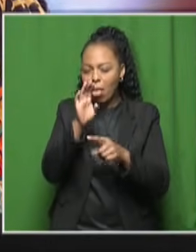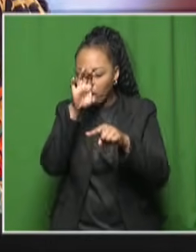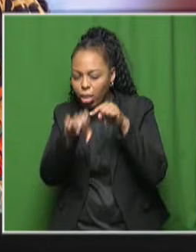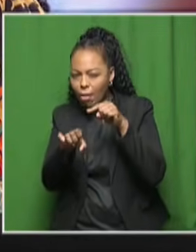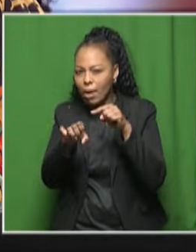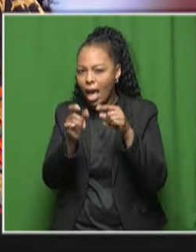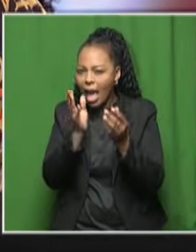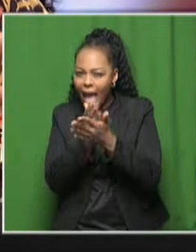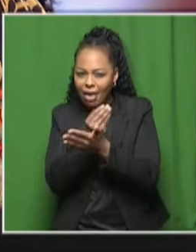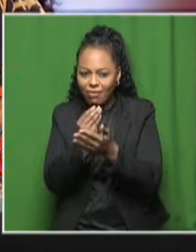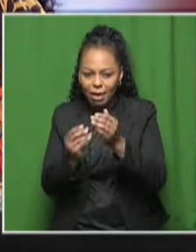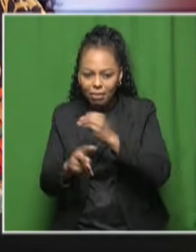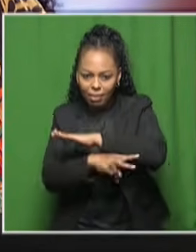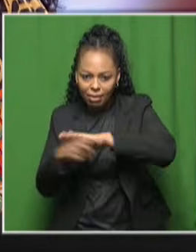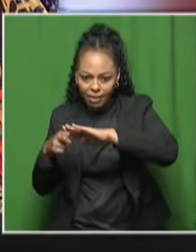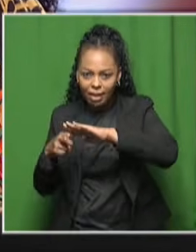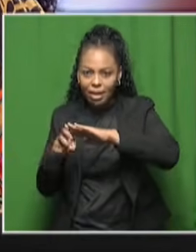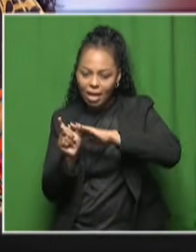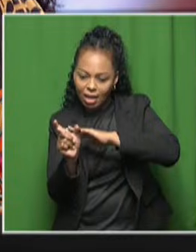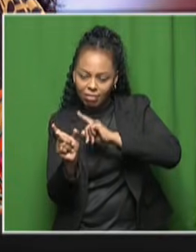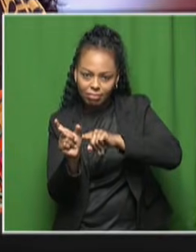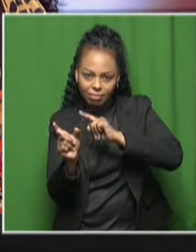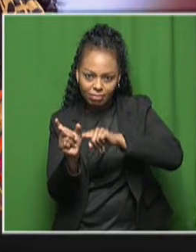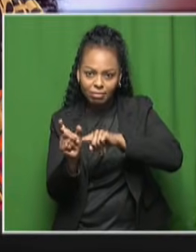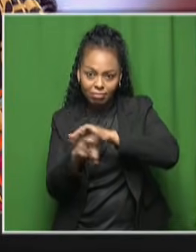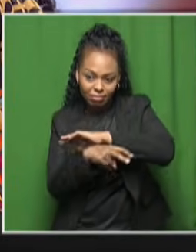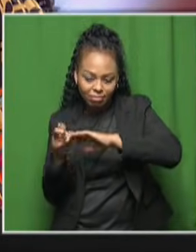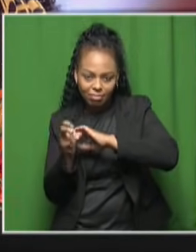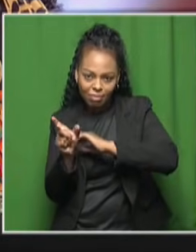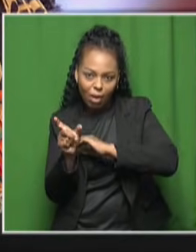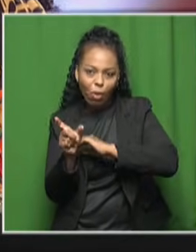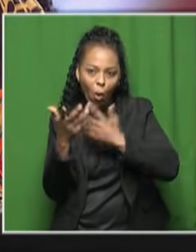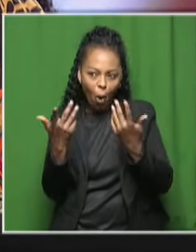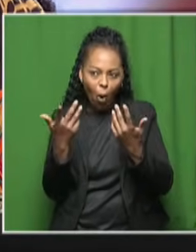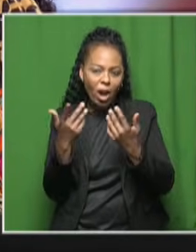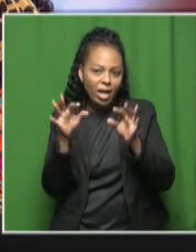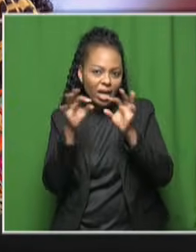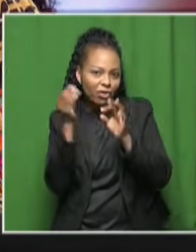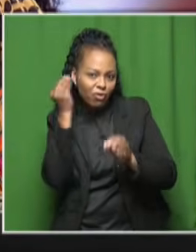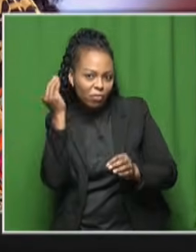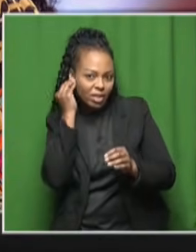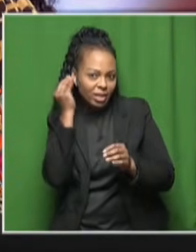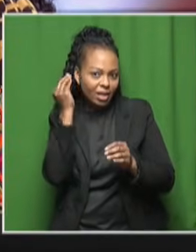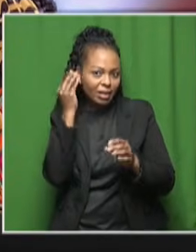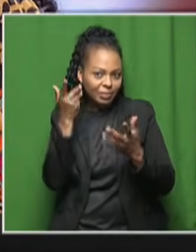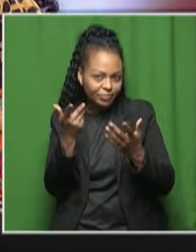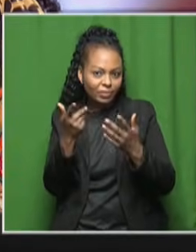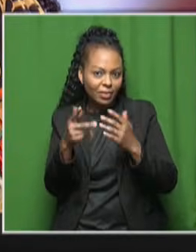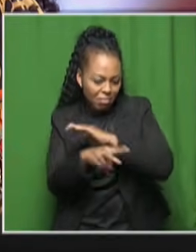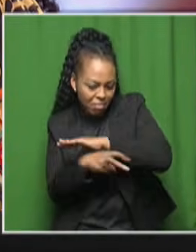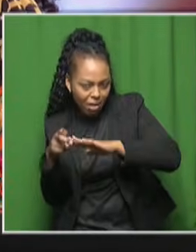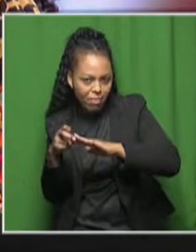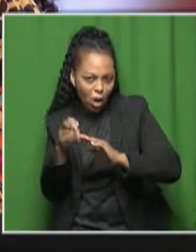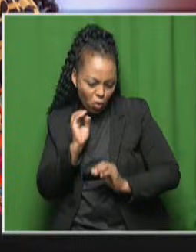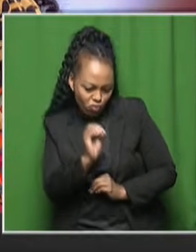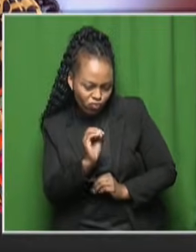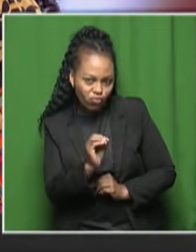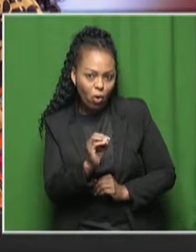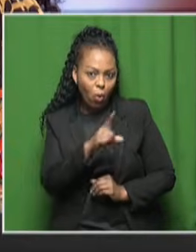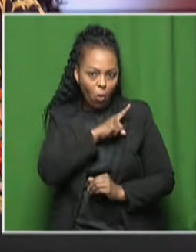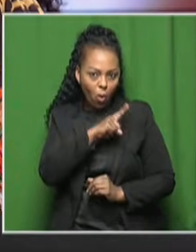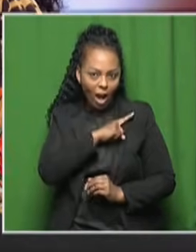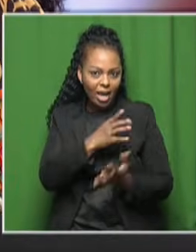or trace whether you got the information from a reliable source or whether you've copied a paper that is already there. Because